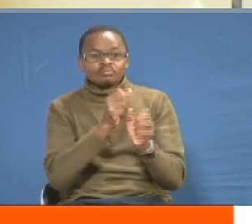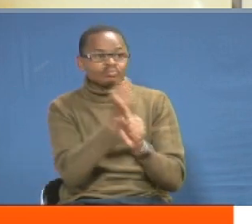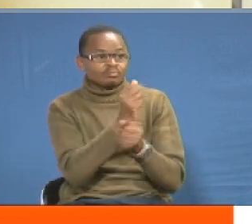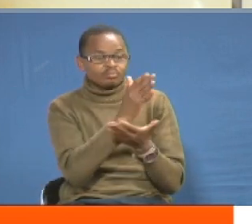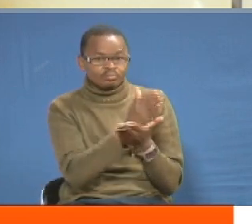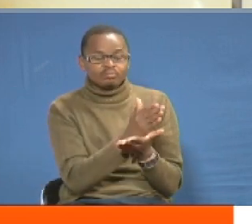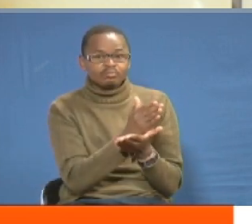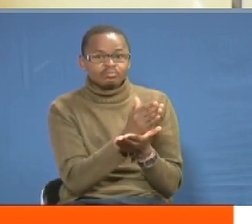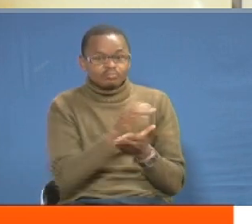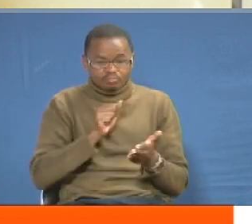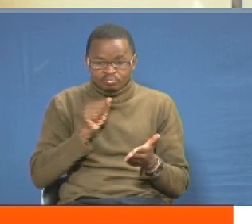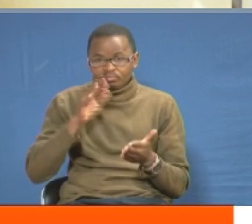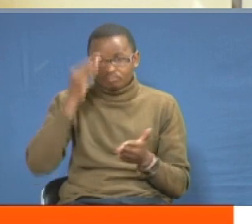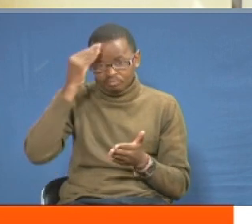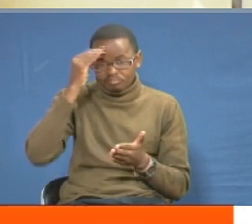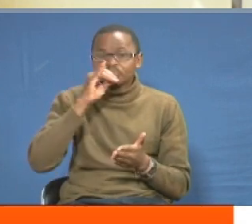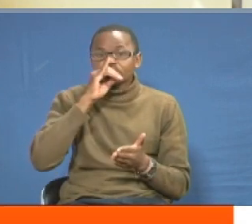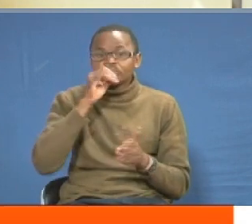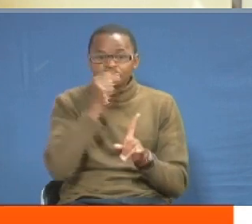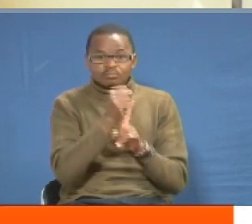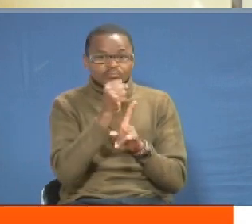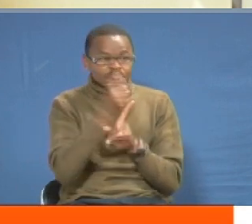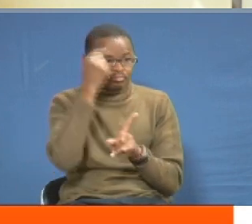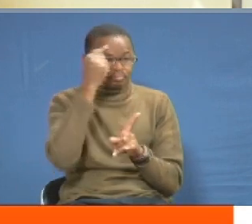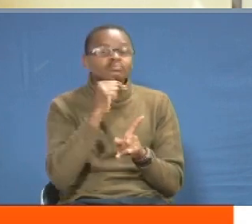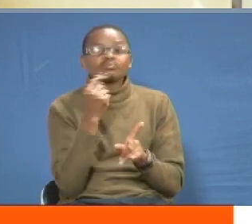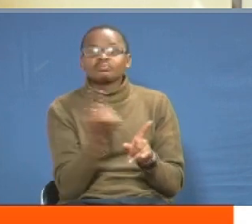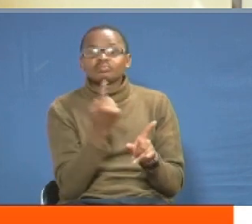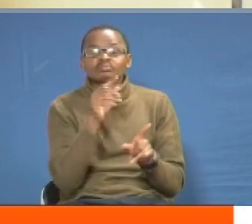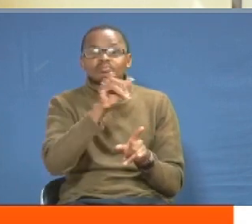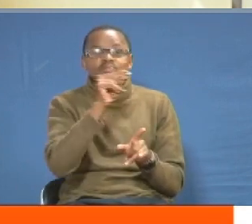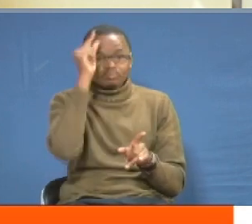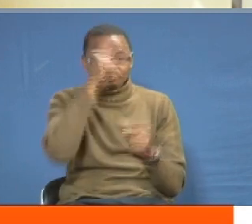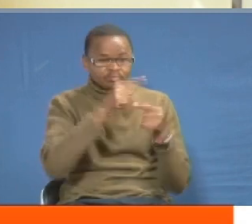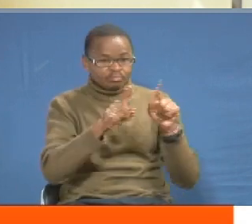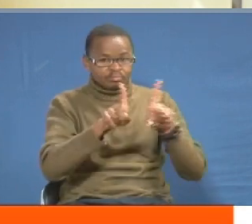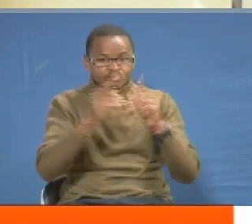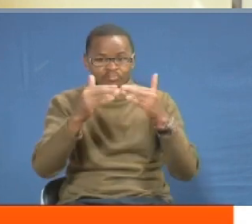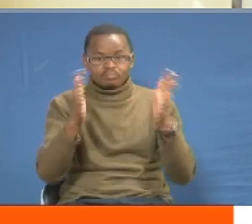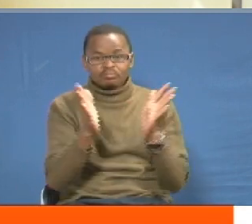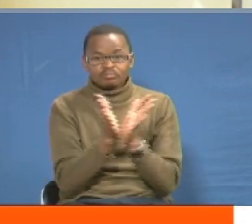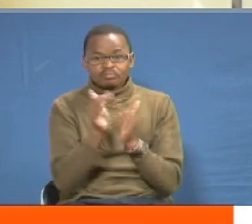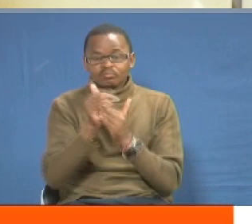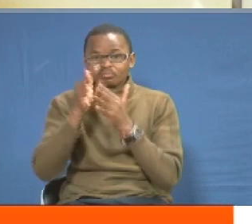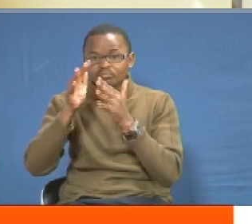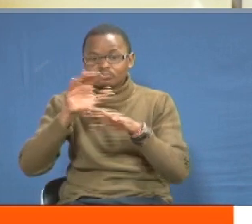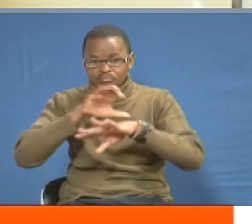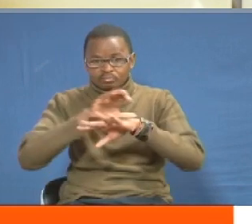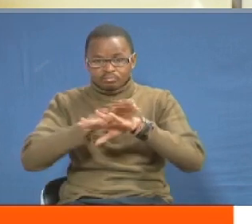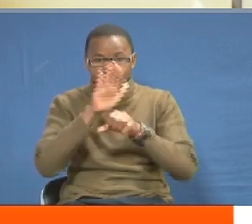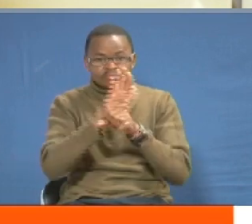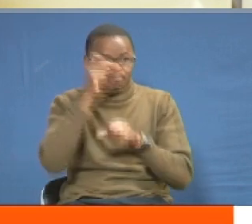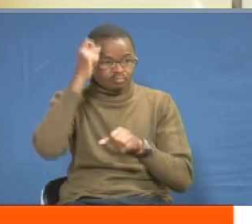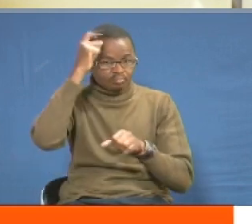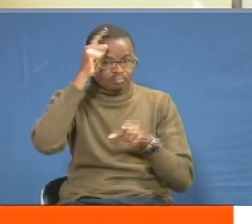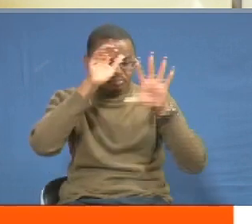of ensuring that the girl child education is advocated for not only by the government, but even the community leaders get quite